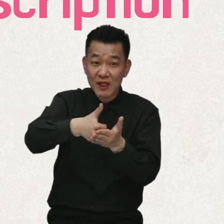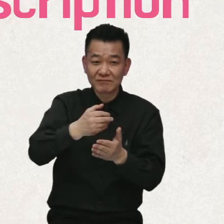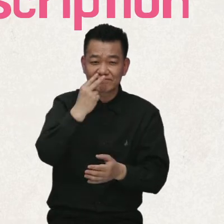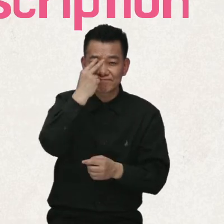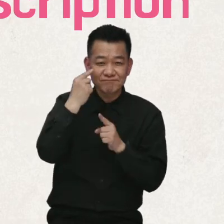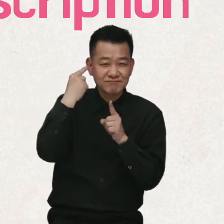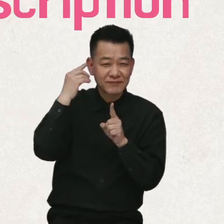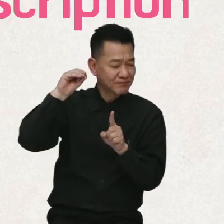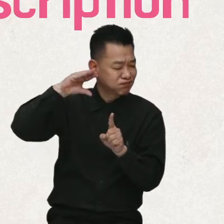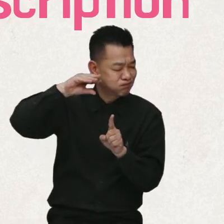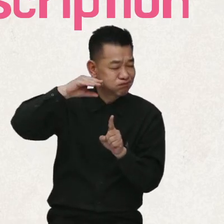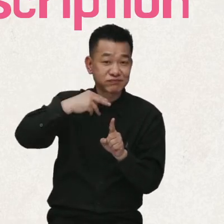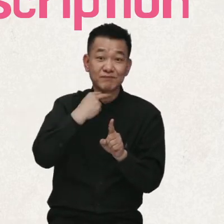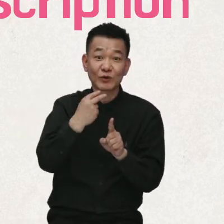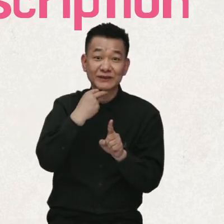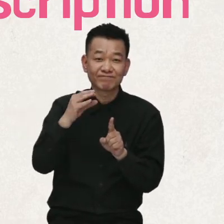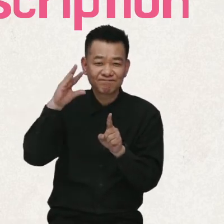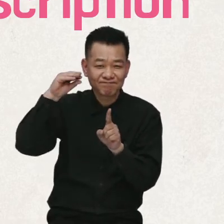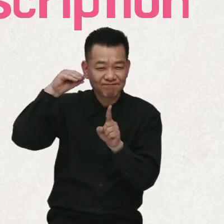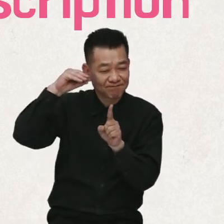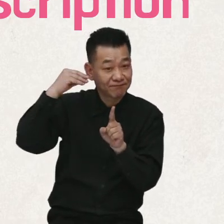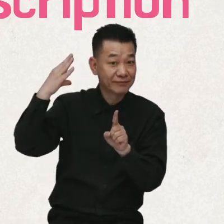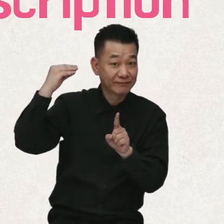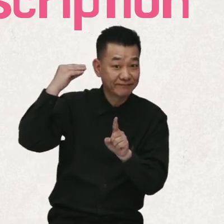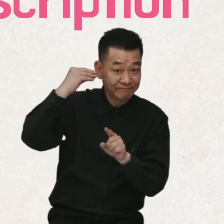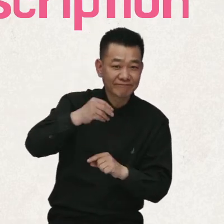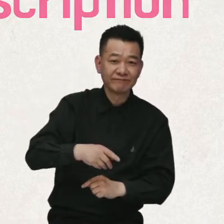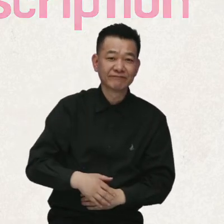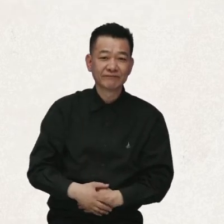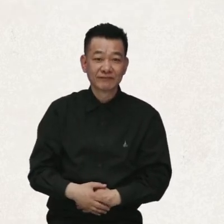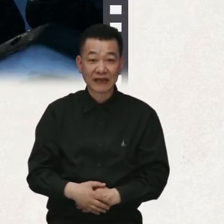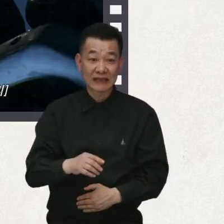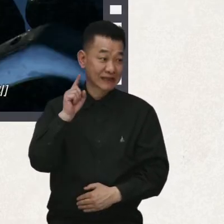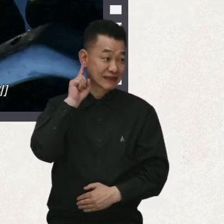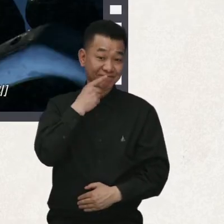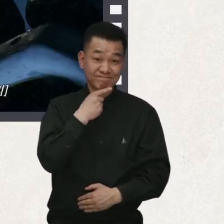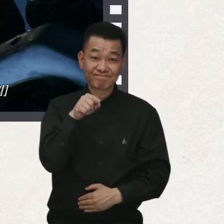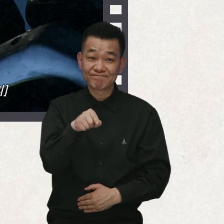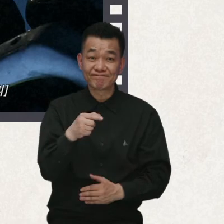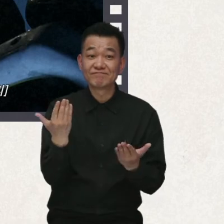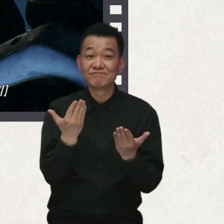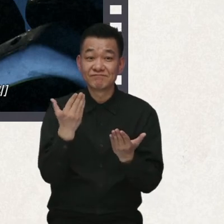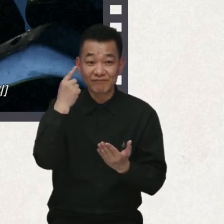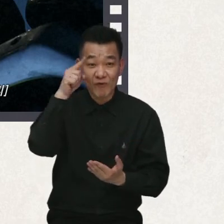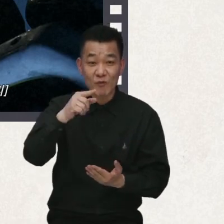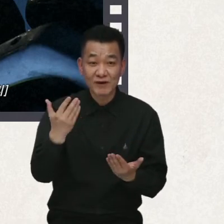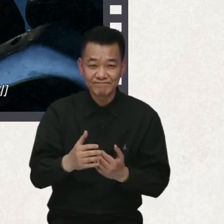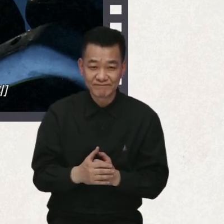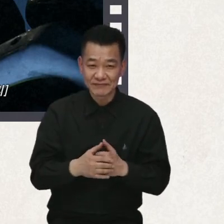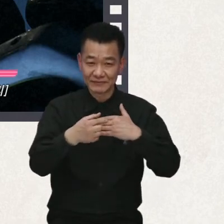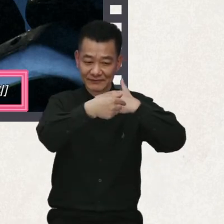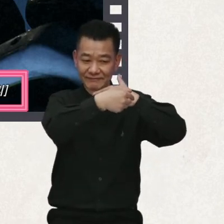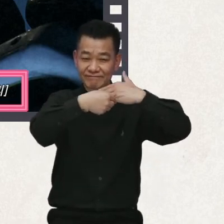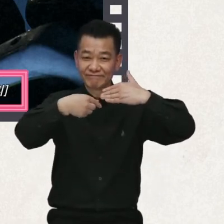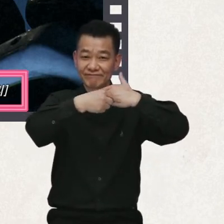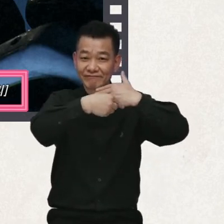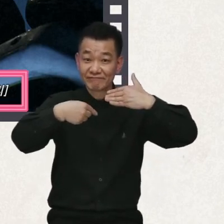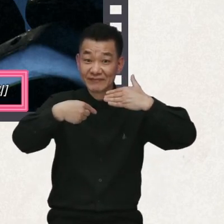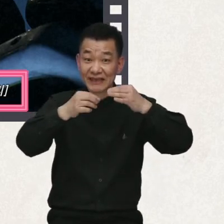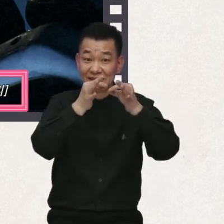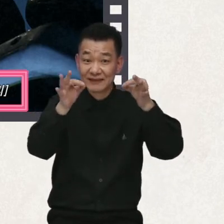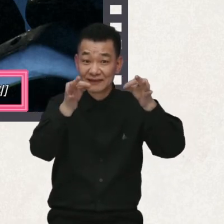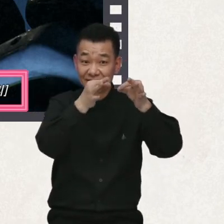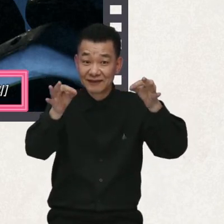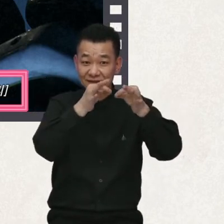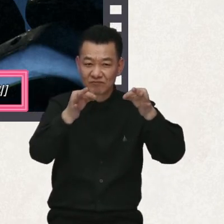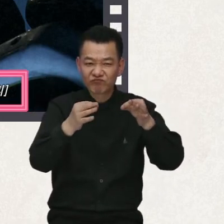audio description for persons with visual disabilities. And for persons with hearing disabilities, the subtitles show